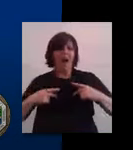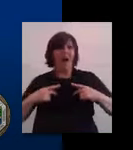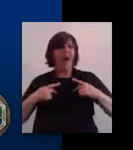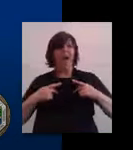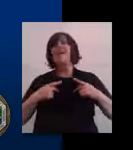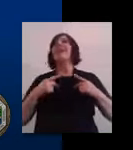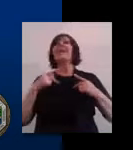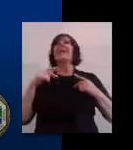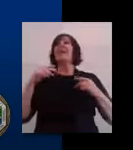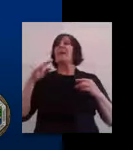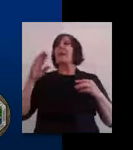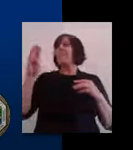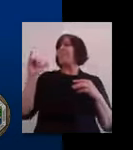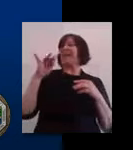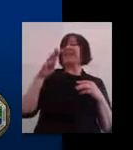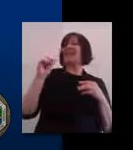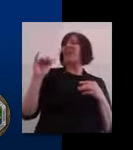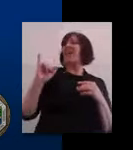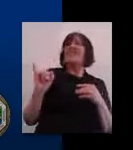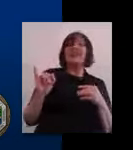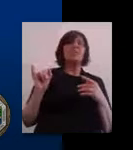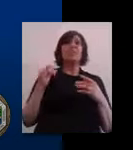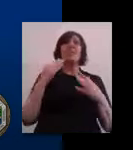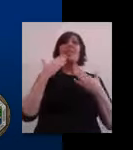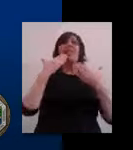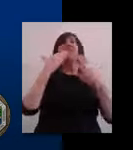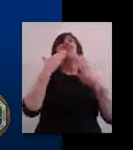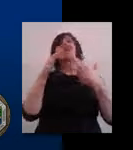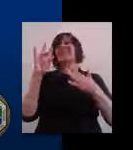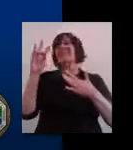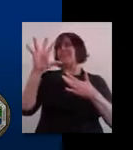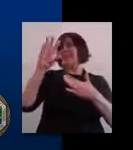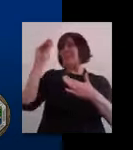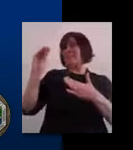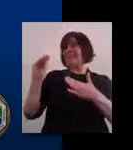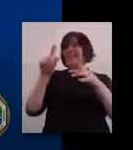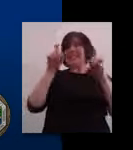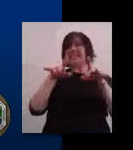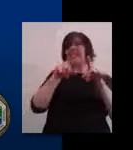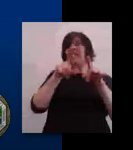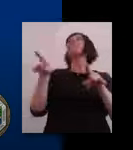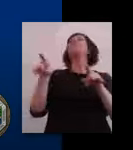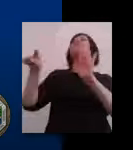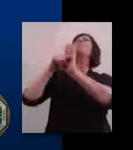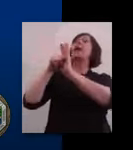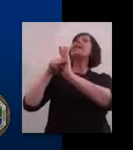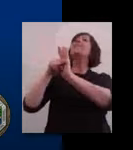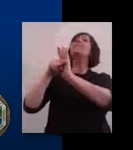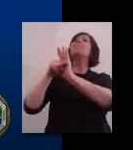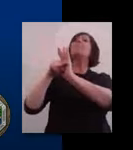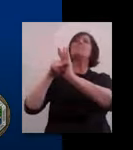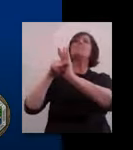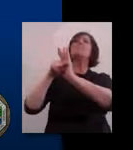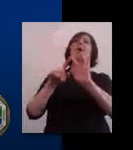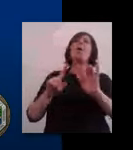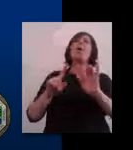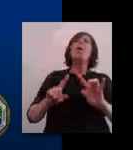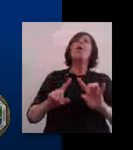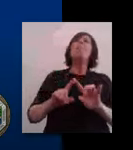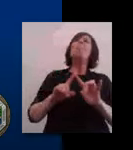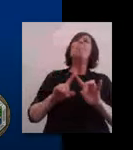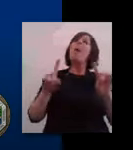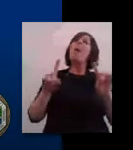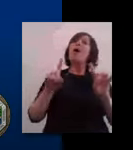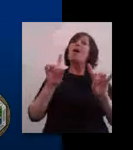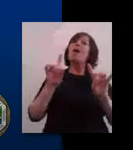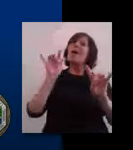So thankfully, 75% of the people that have been tested in Erie County have been negative. But it just goes to show that there's a lot of illness